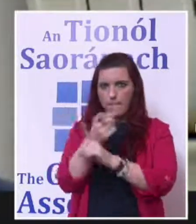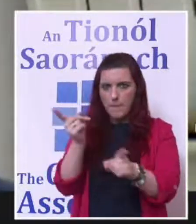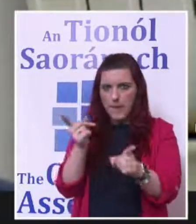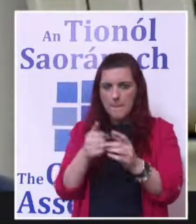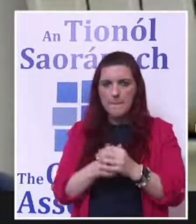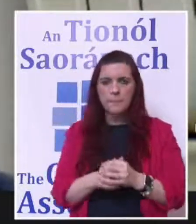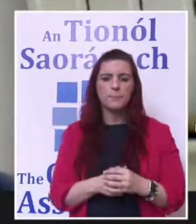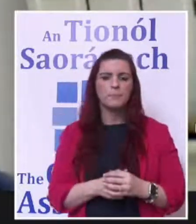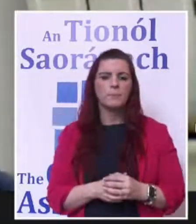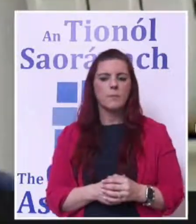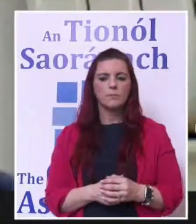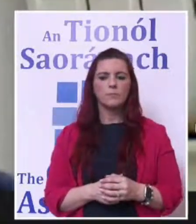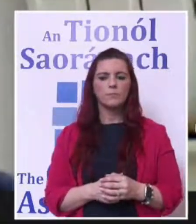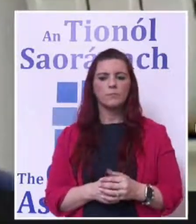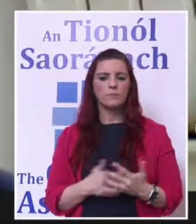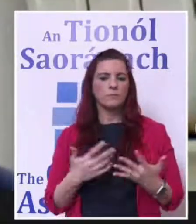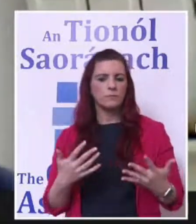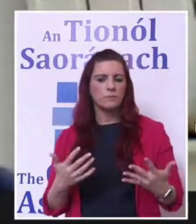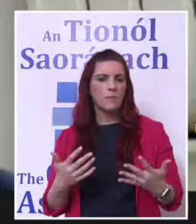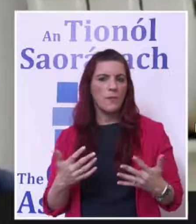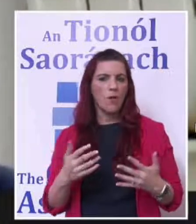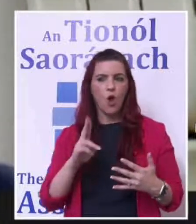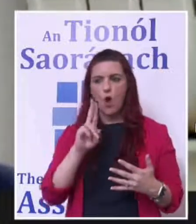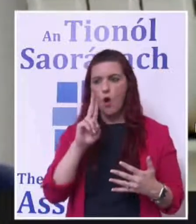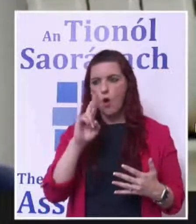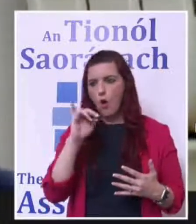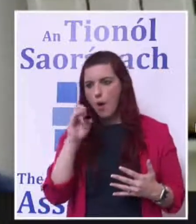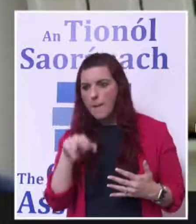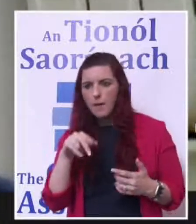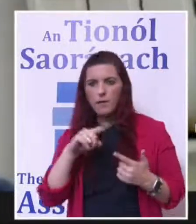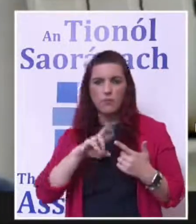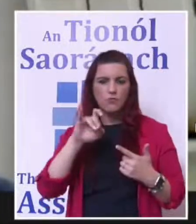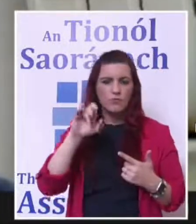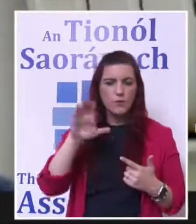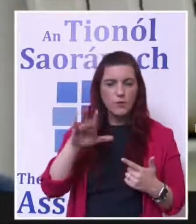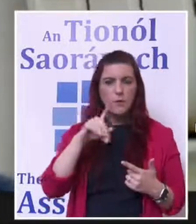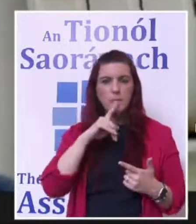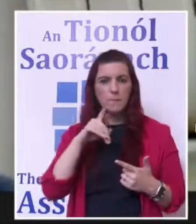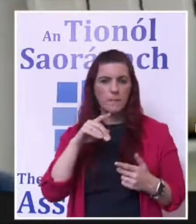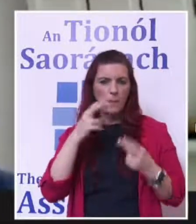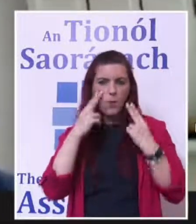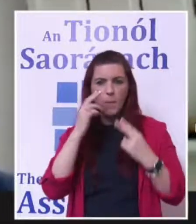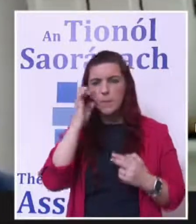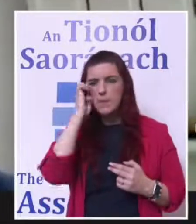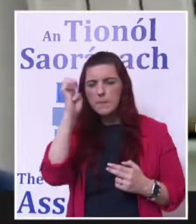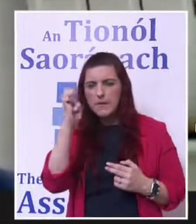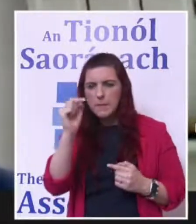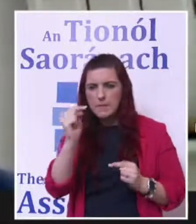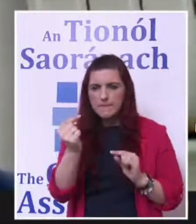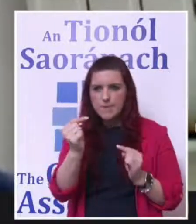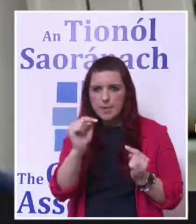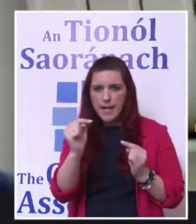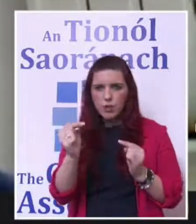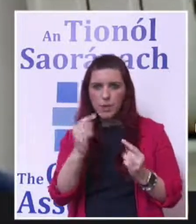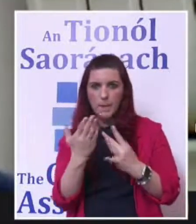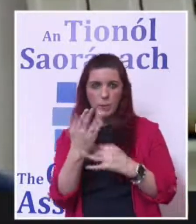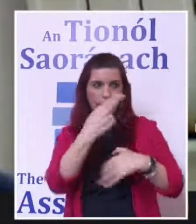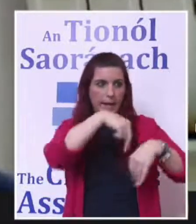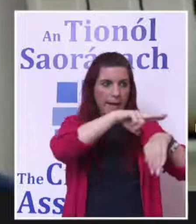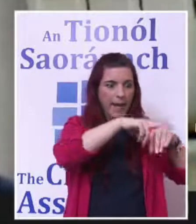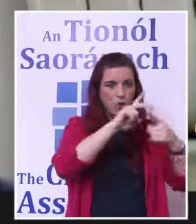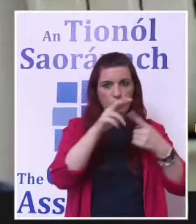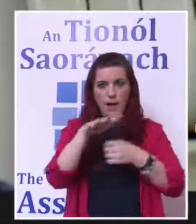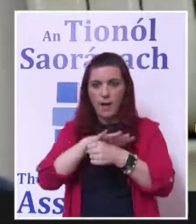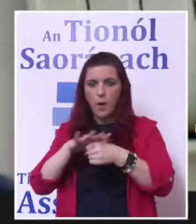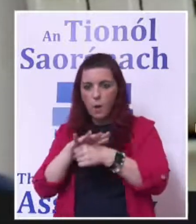generally urban or regional. It is quite normal to expect tension between the national and the local, and